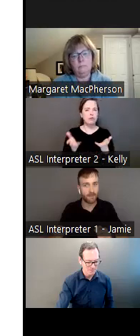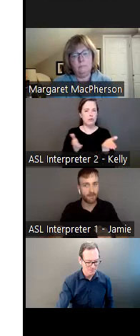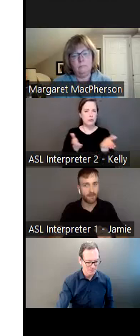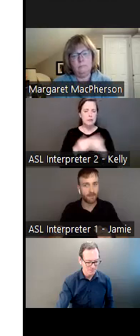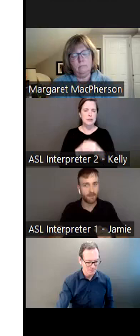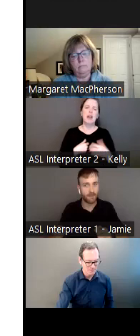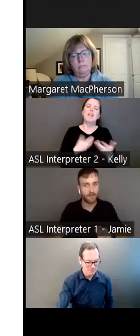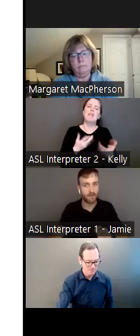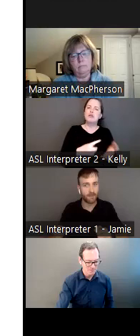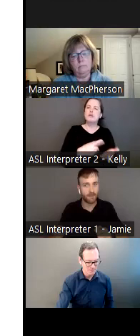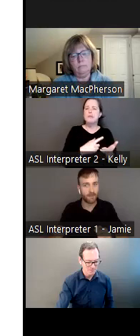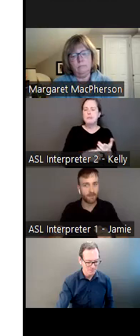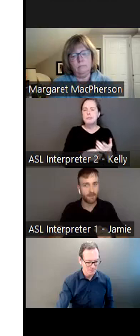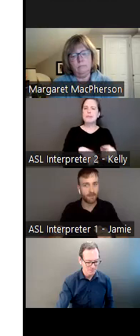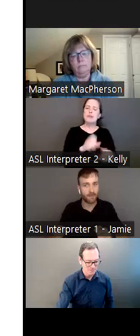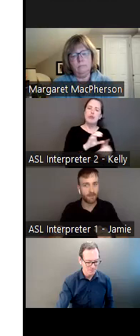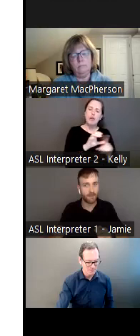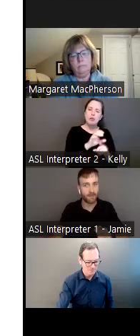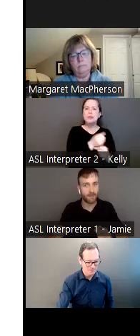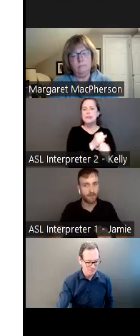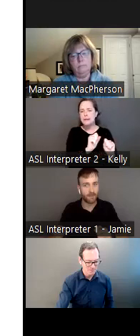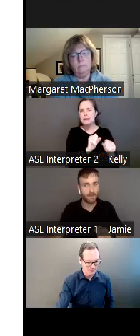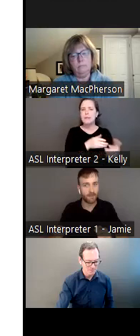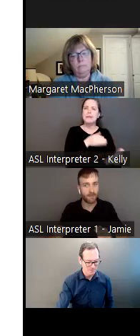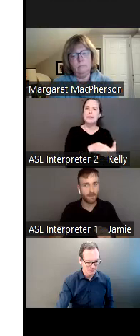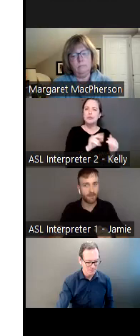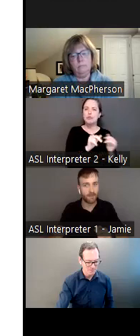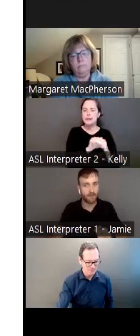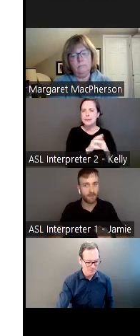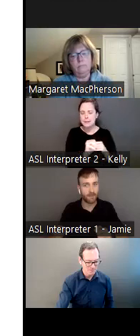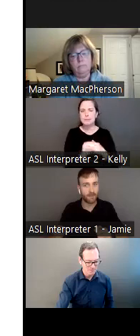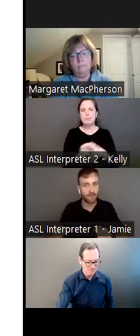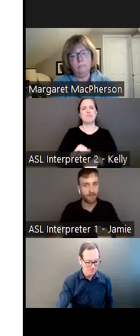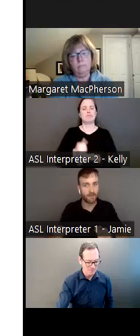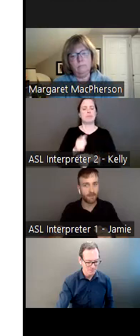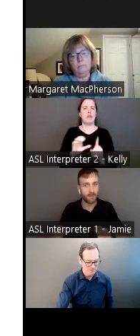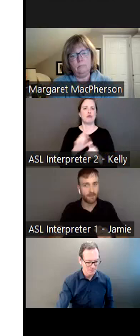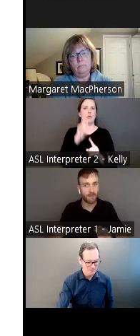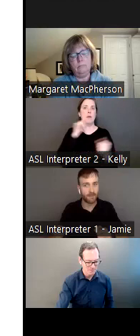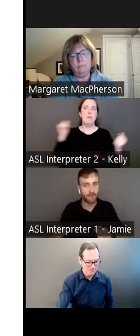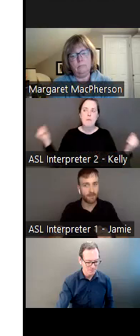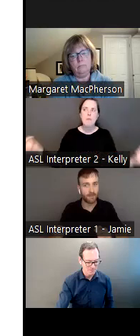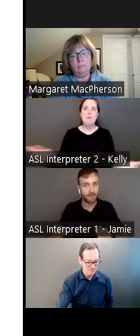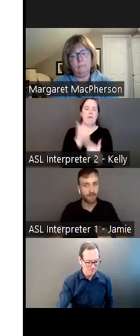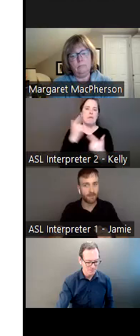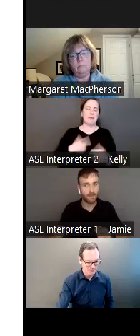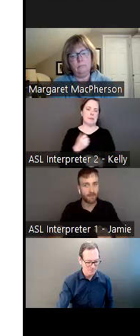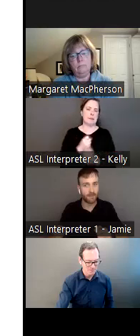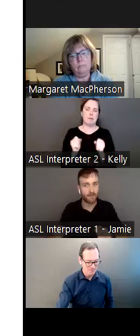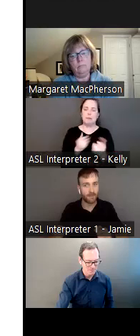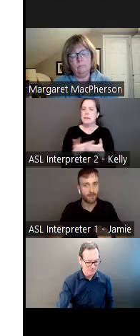cultural safety and anti-racism, and creating a culture where everyone feels safe, regardless of, how they